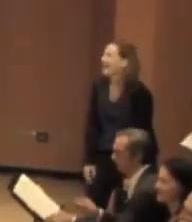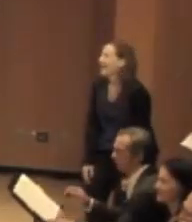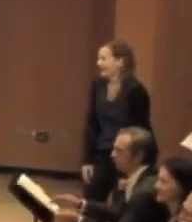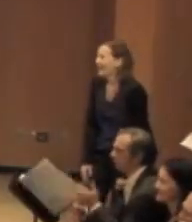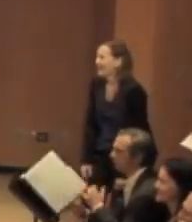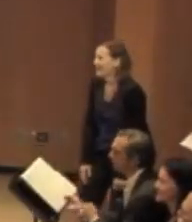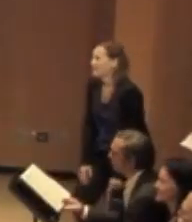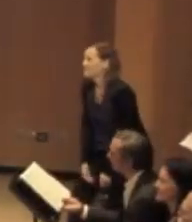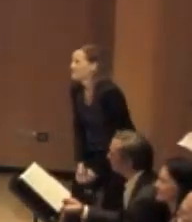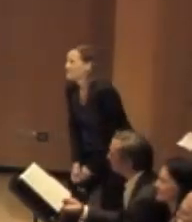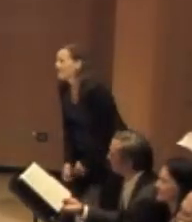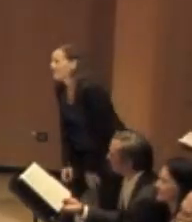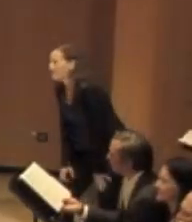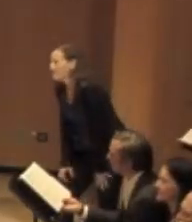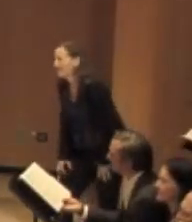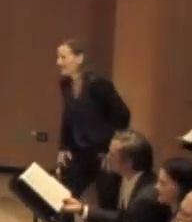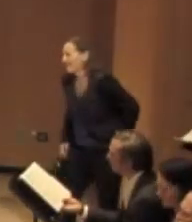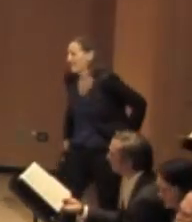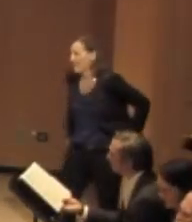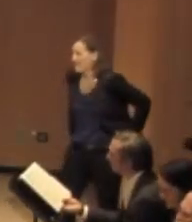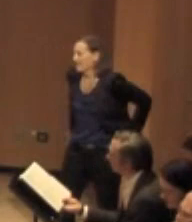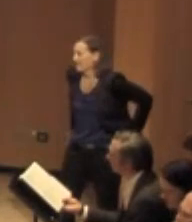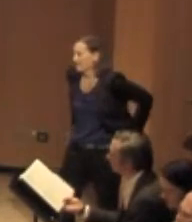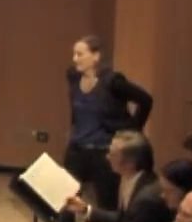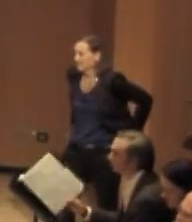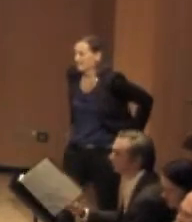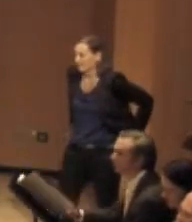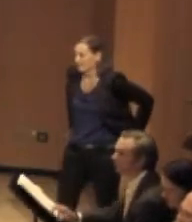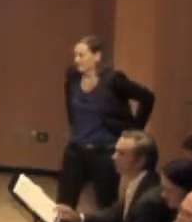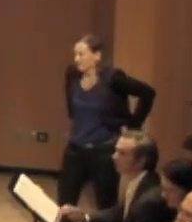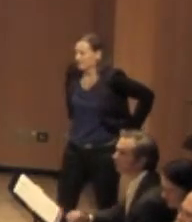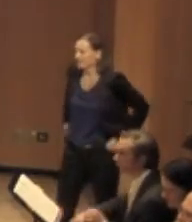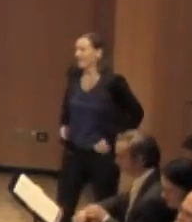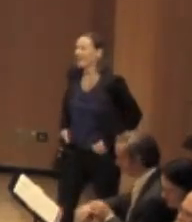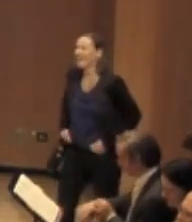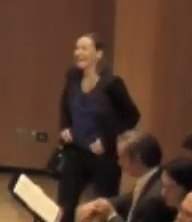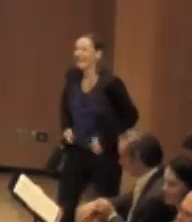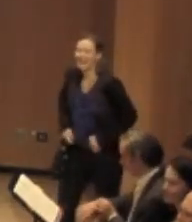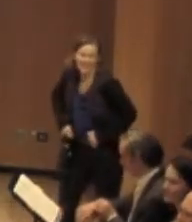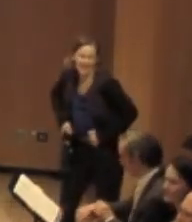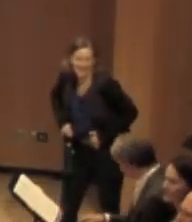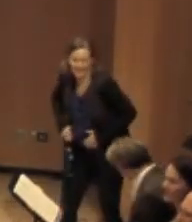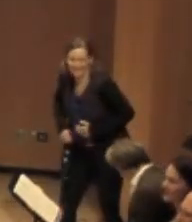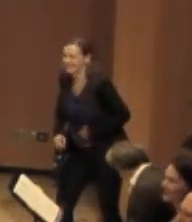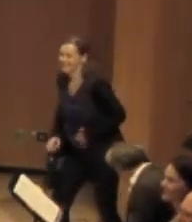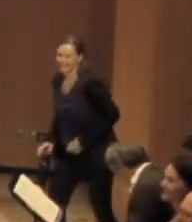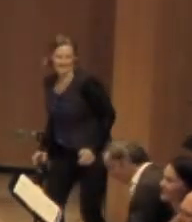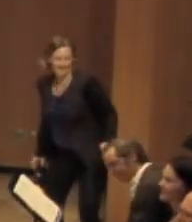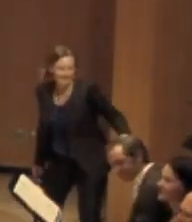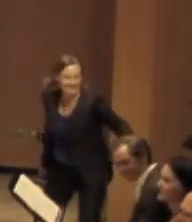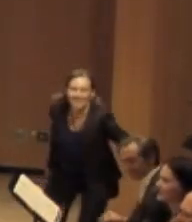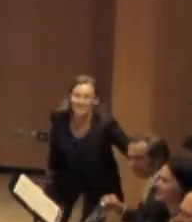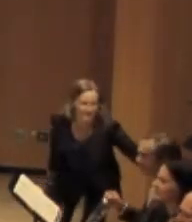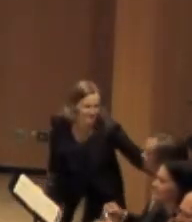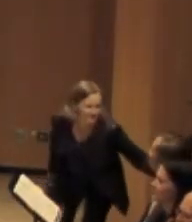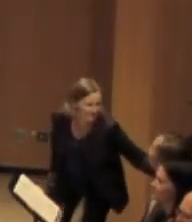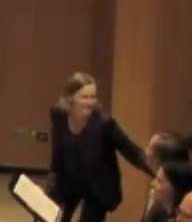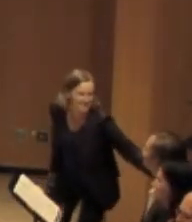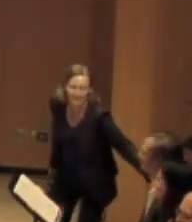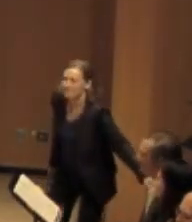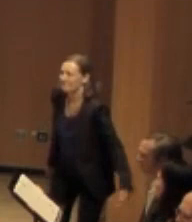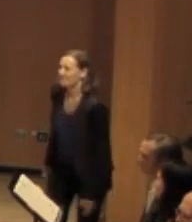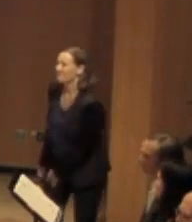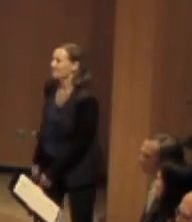uh then we have we have a little bit of a break um yeah we there is a little bit of a